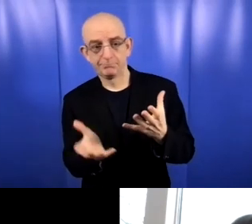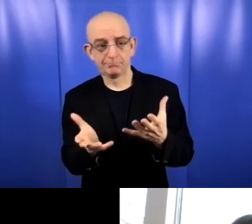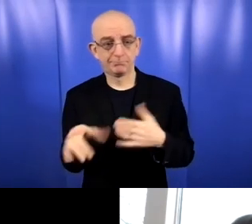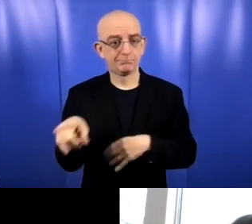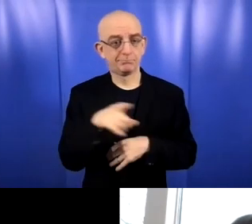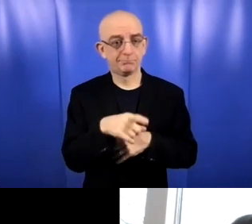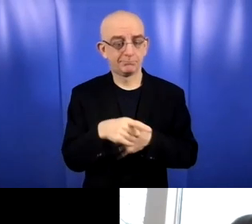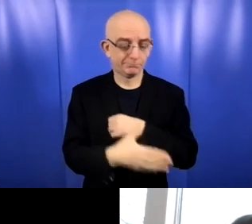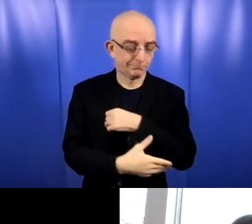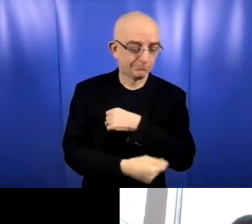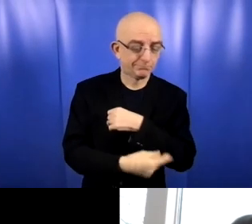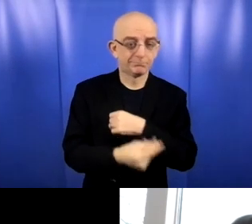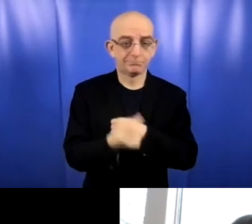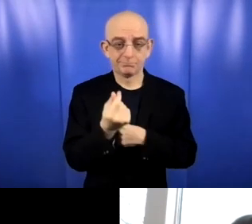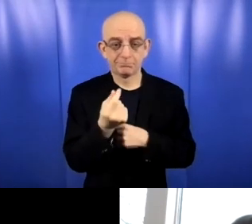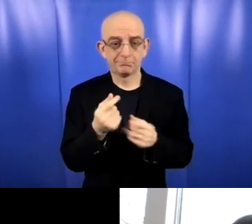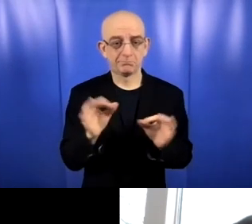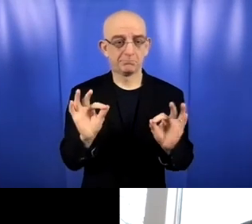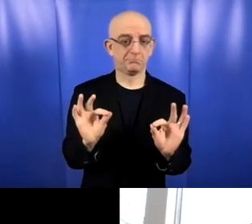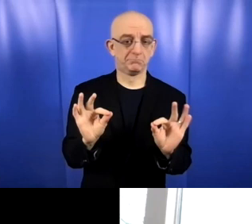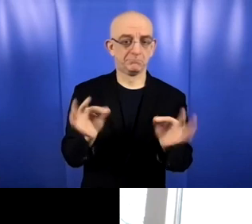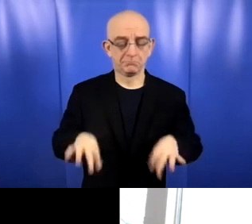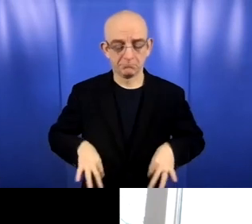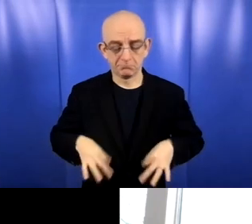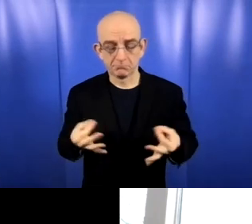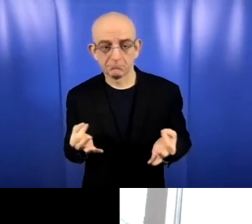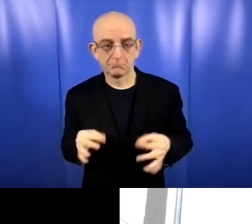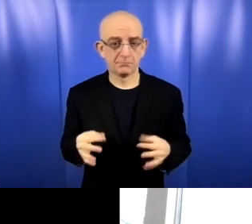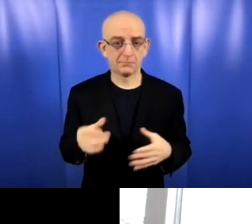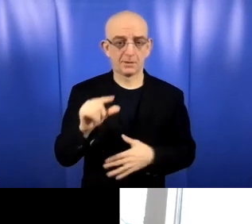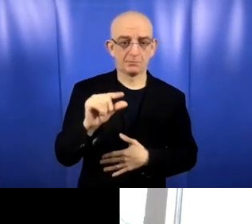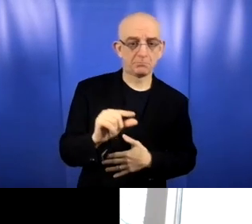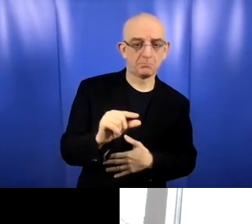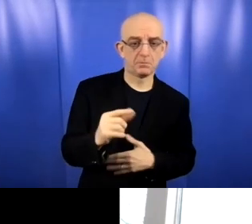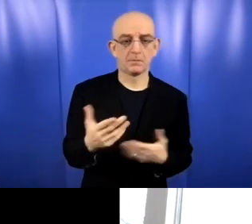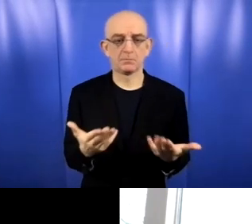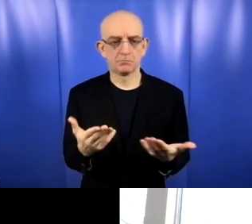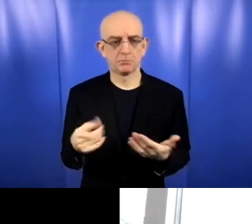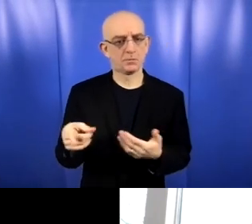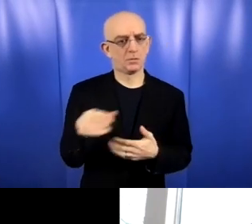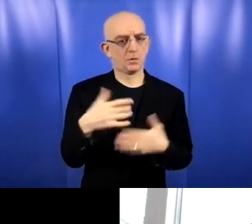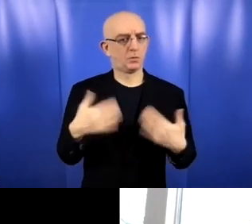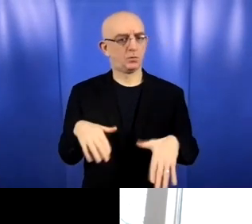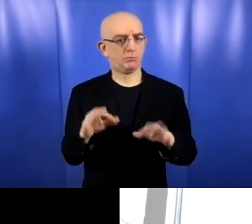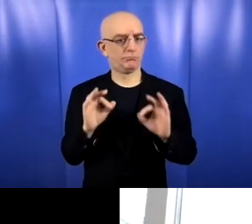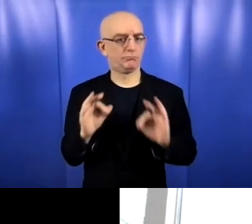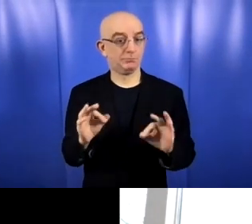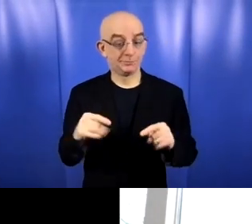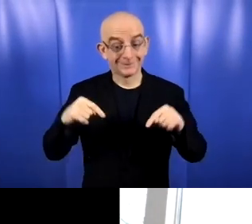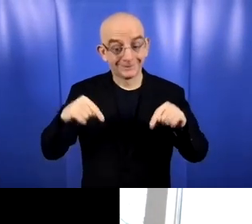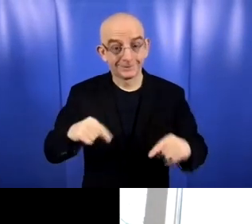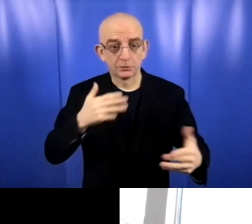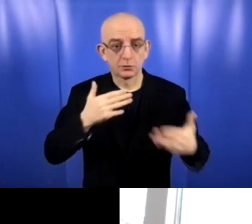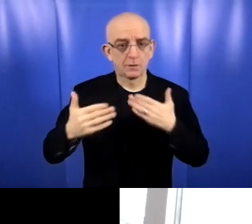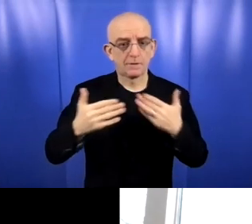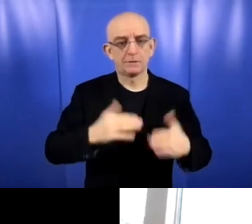advertisements for that approach. There have been so many okay, speakers from across